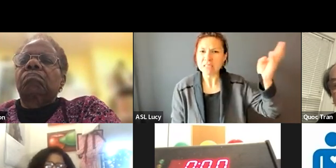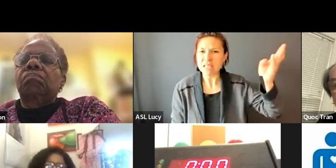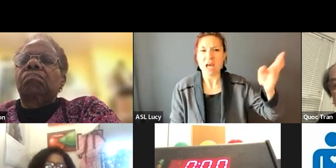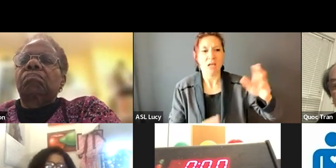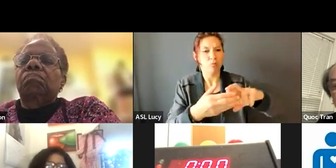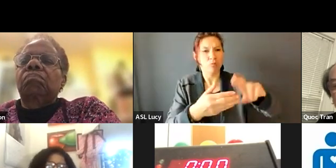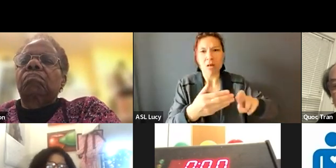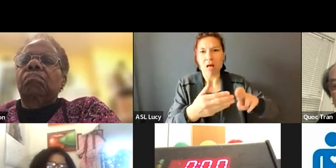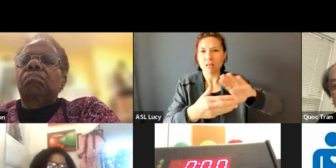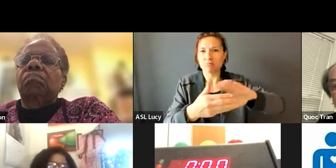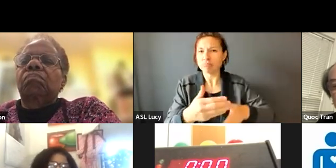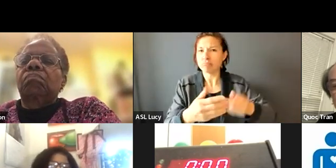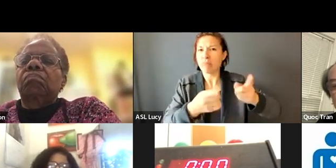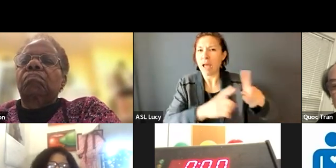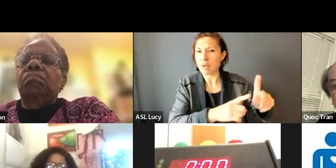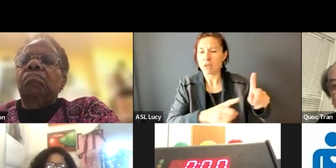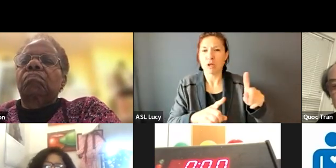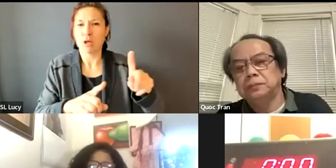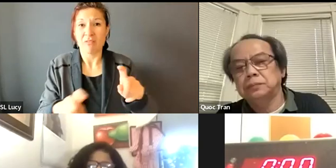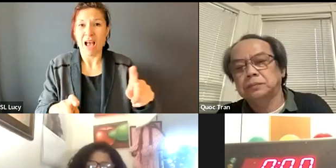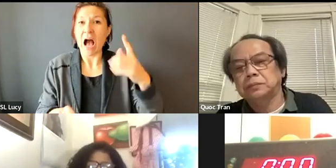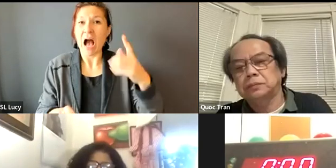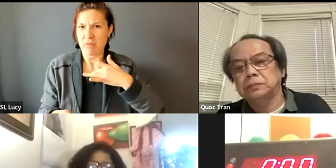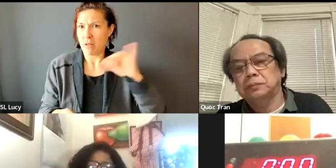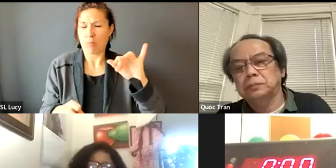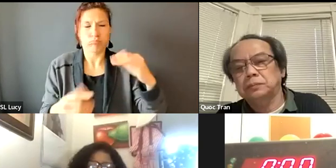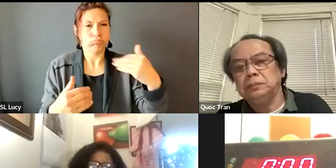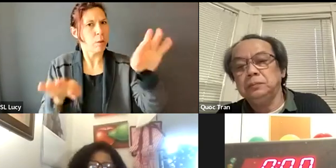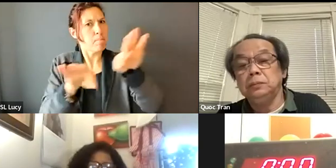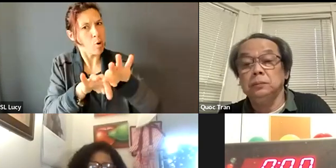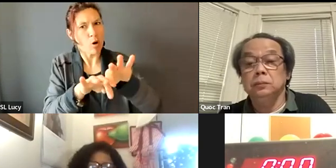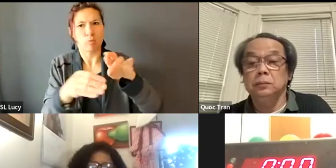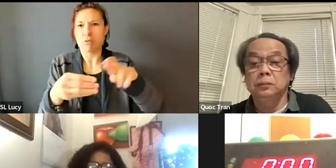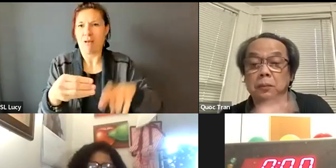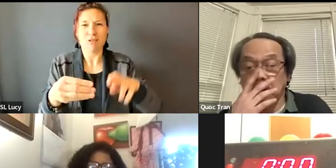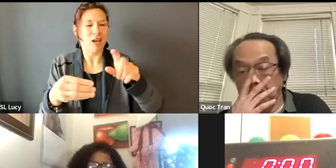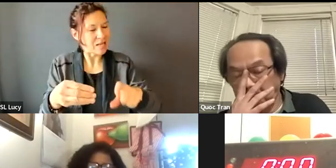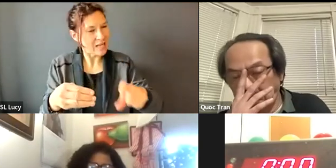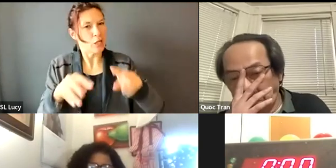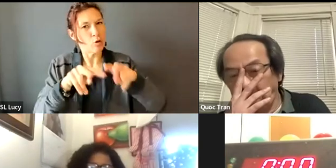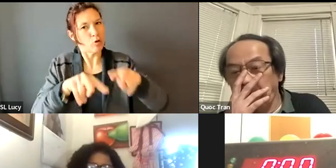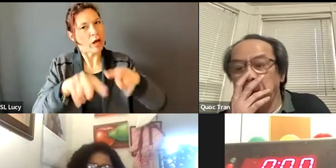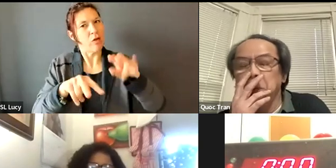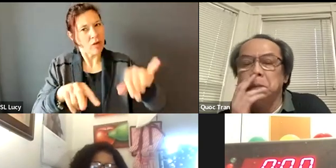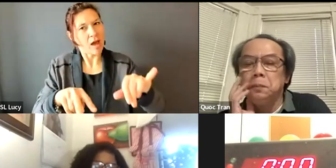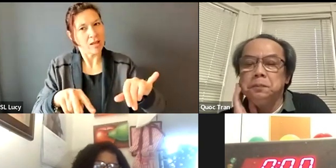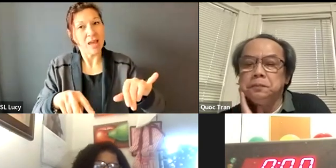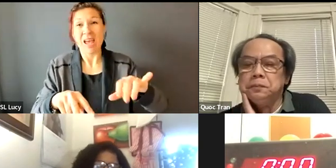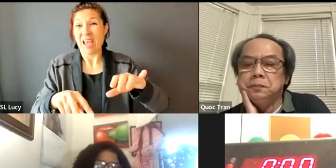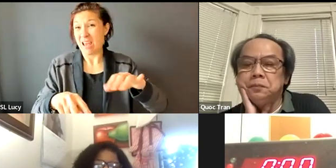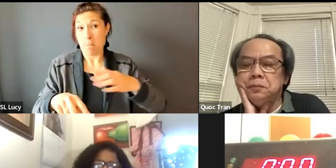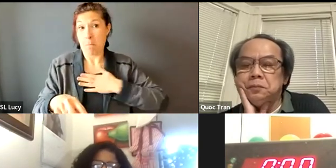I find them actually some of the most important results we see as a district um and they're very in my mind very actionable